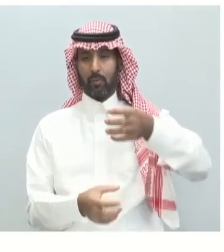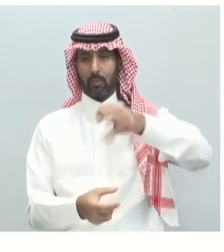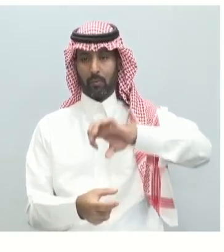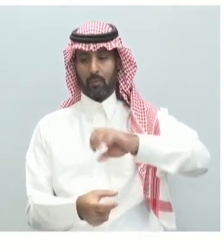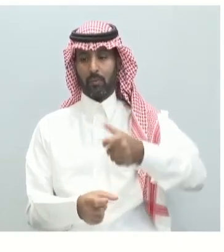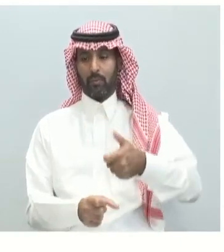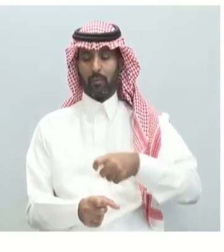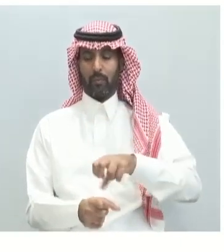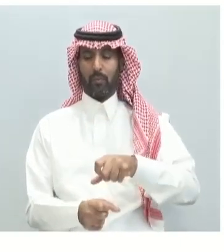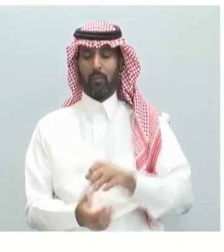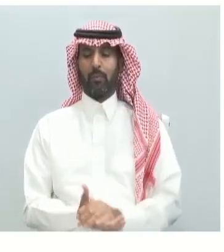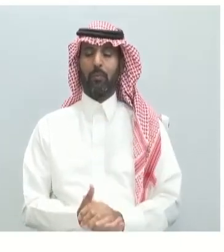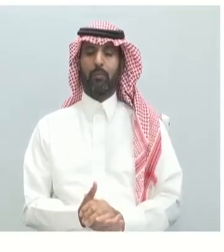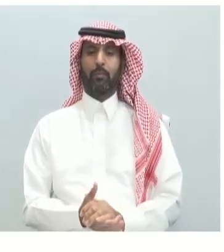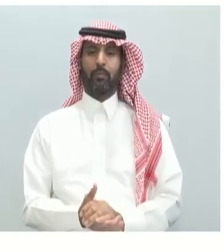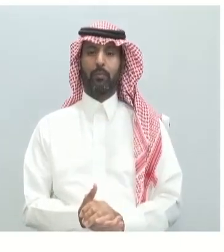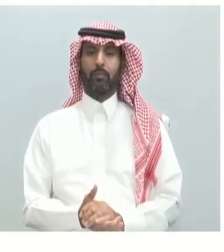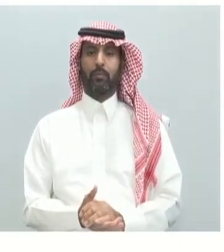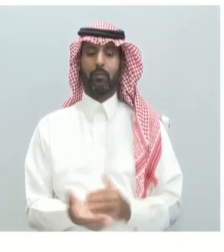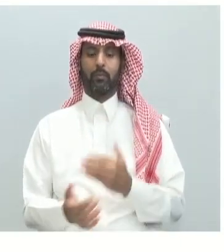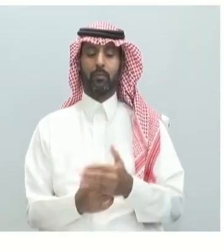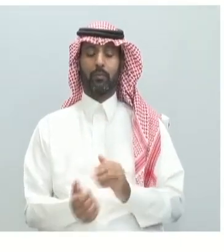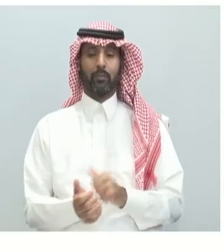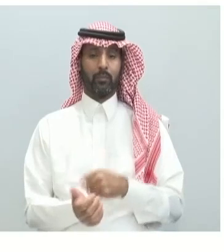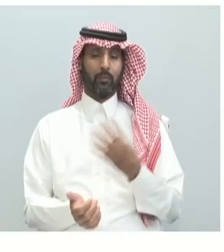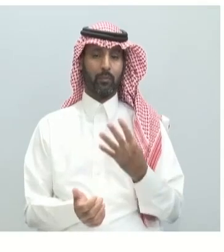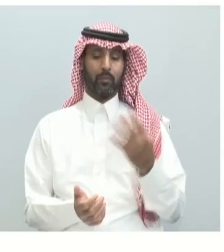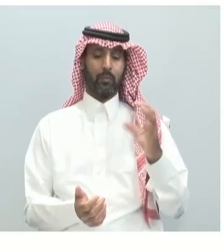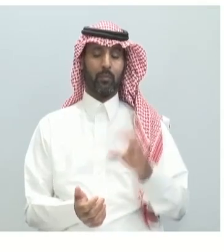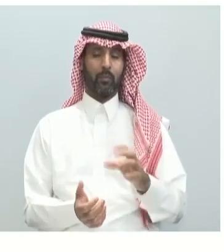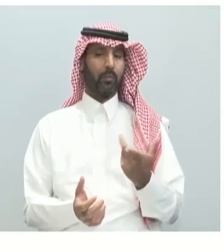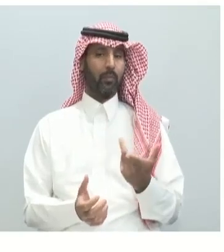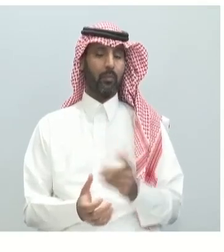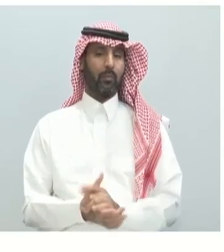one over and over. So number four is,